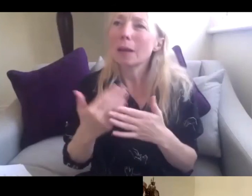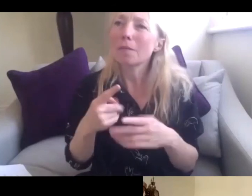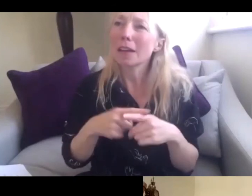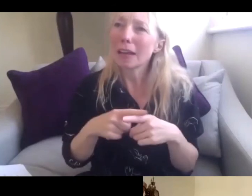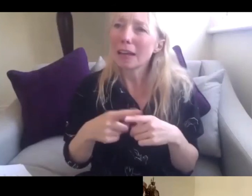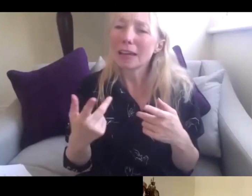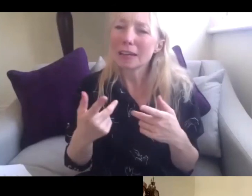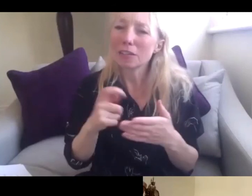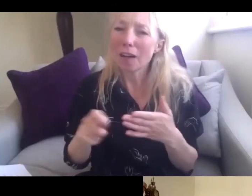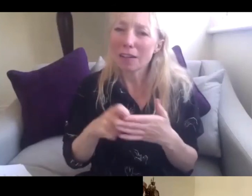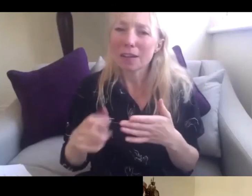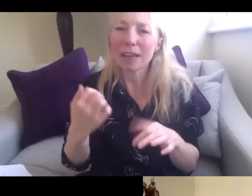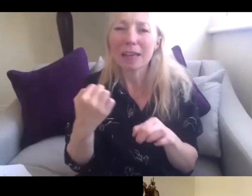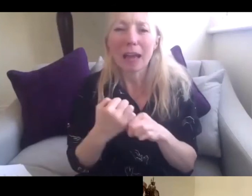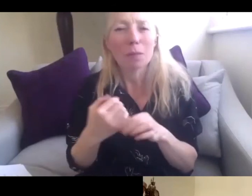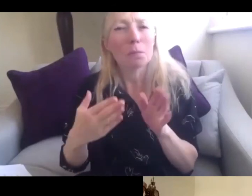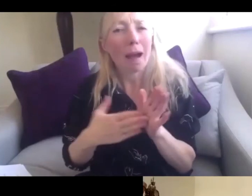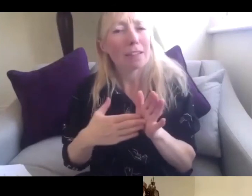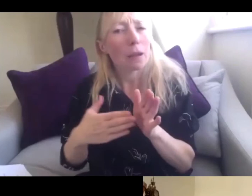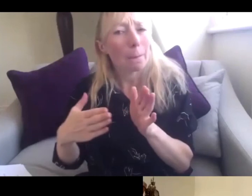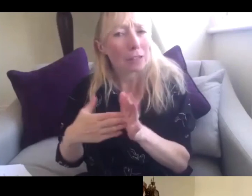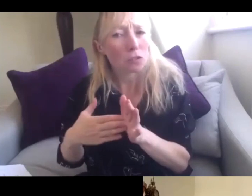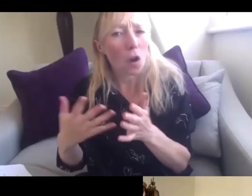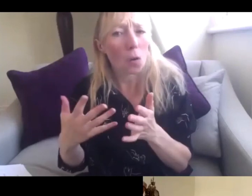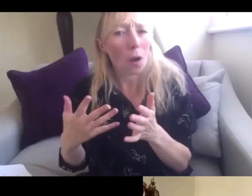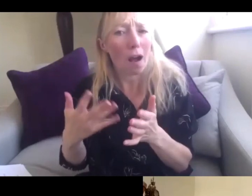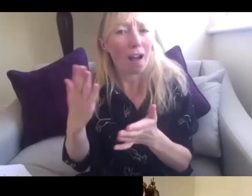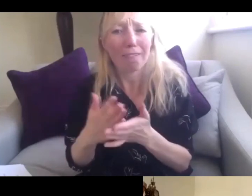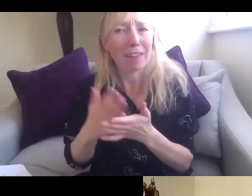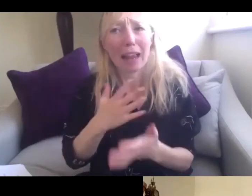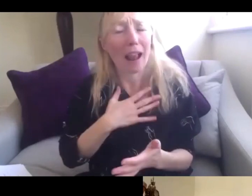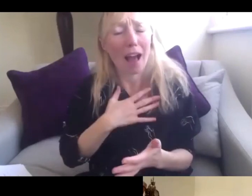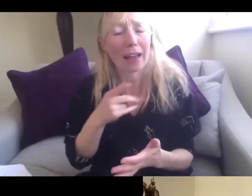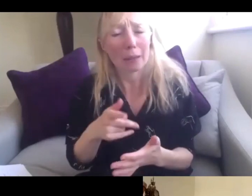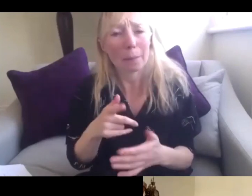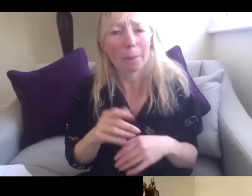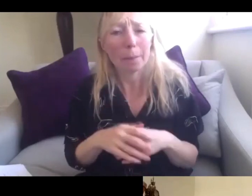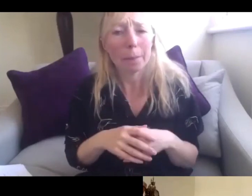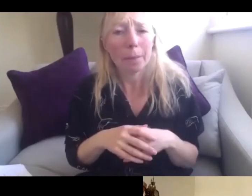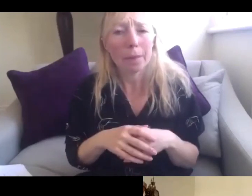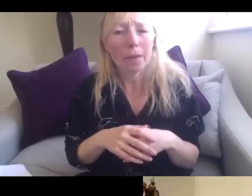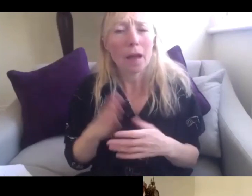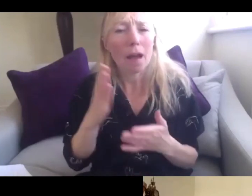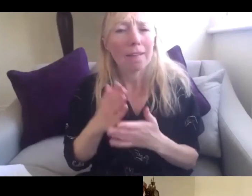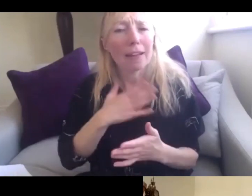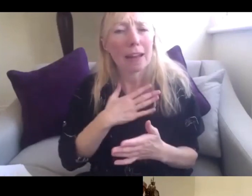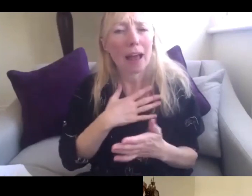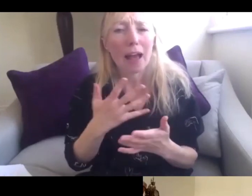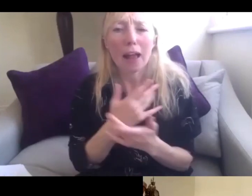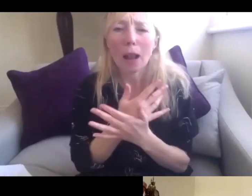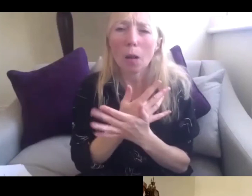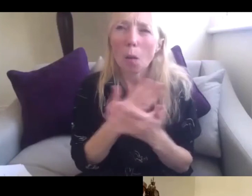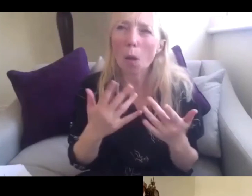Machado. I really like, and I also really like a lot of the new female writers who write a